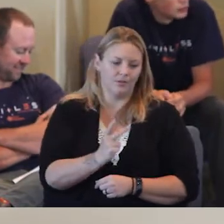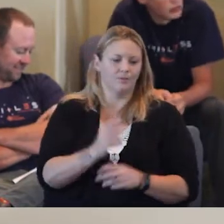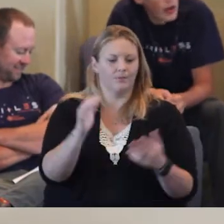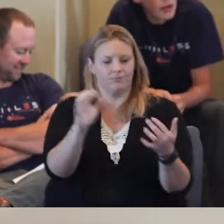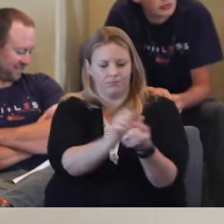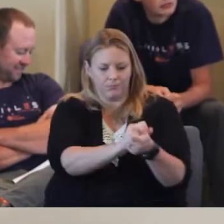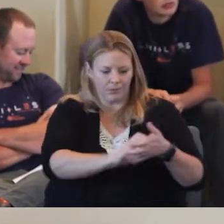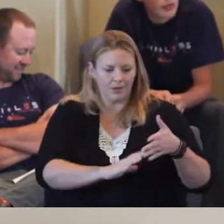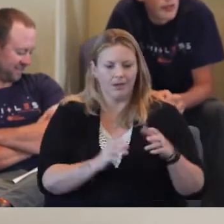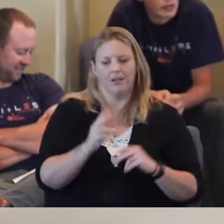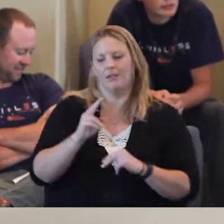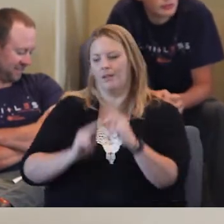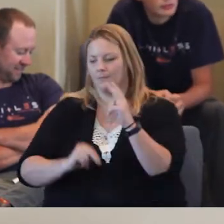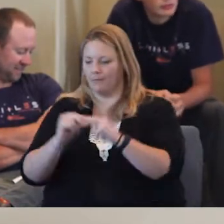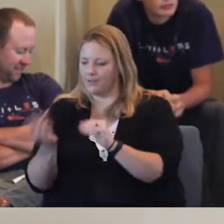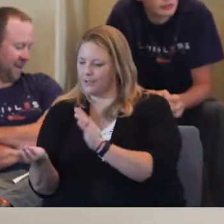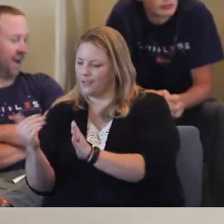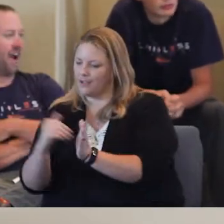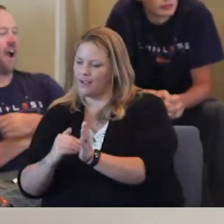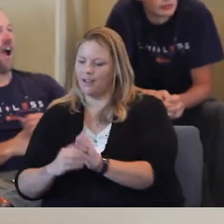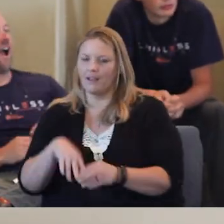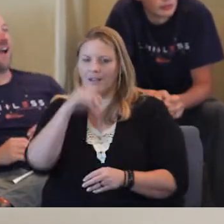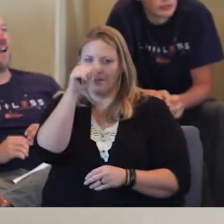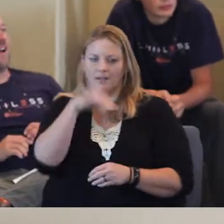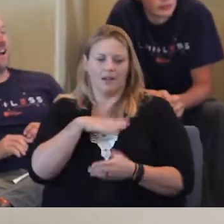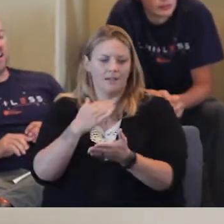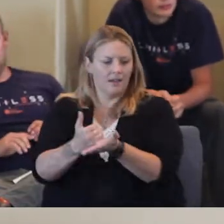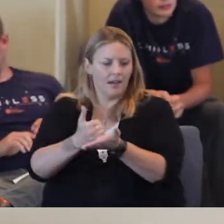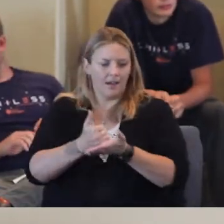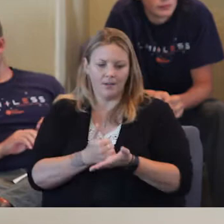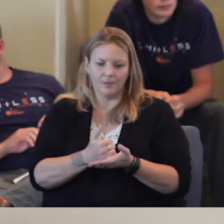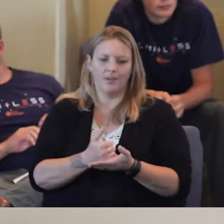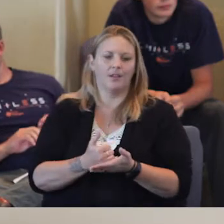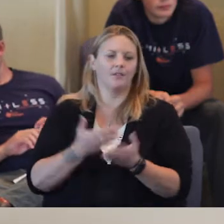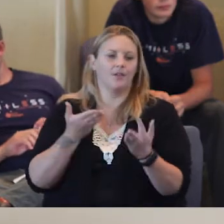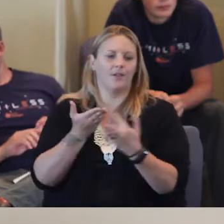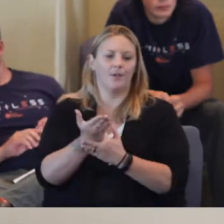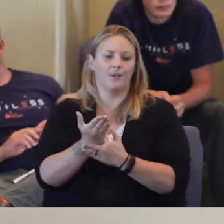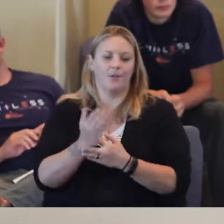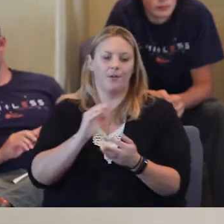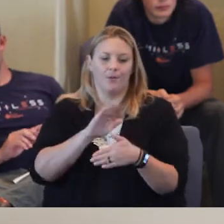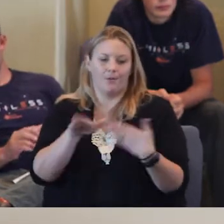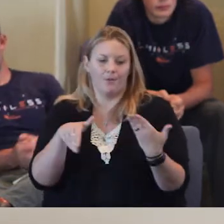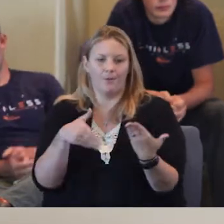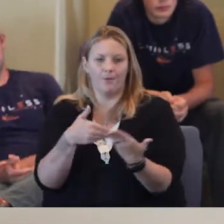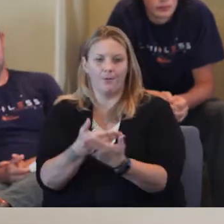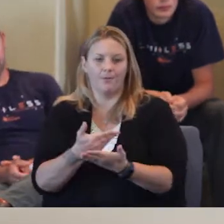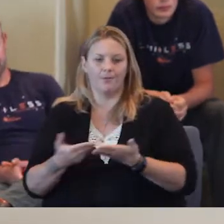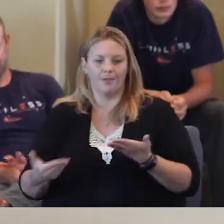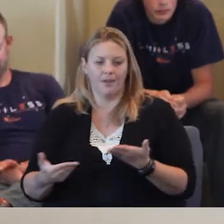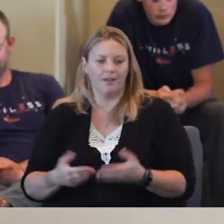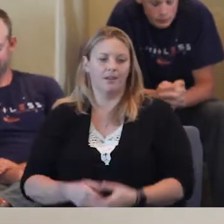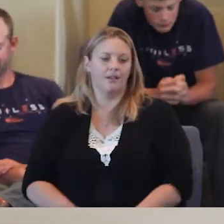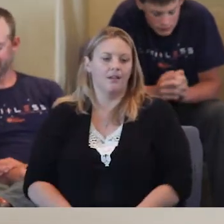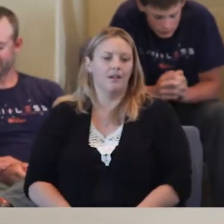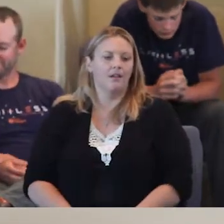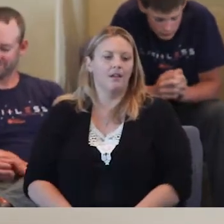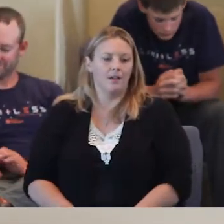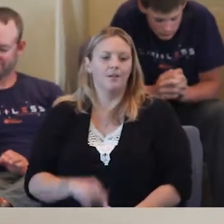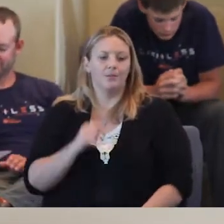it up again. And the guy who was there, he helped us through the whole entire thing, which was, I think it was actually pretty